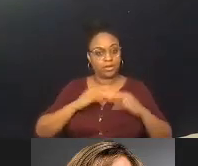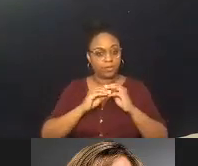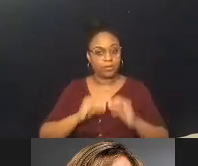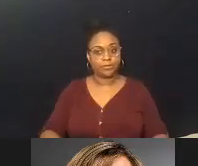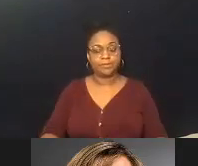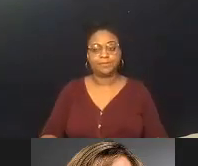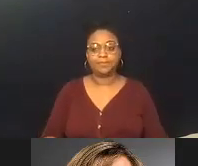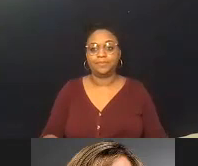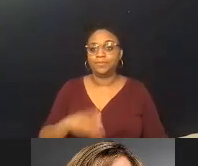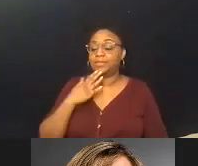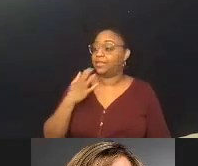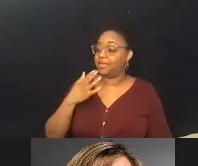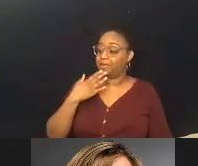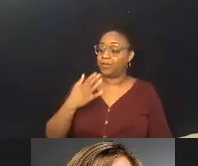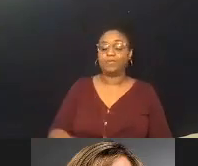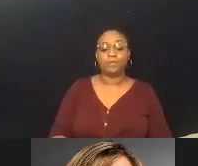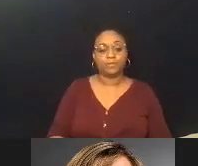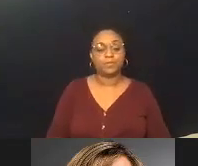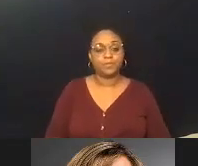Thank you.